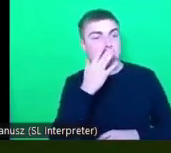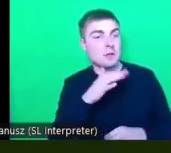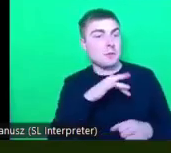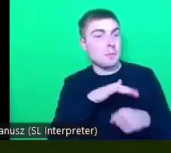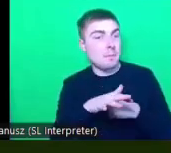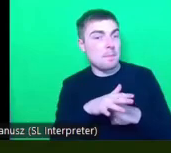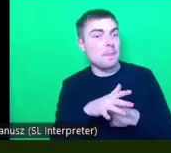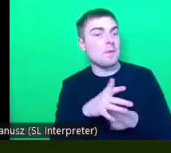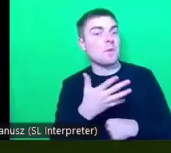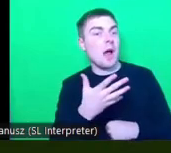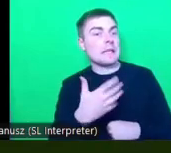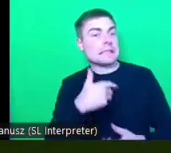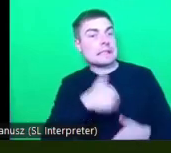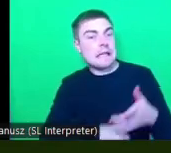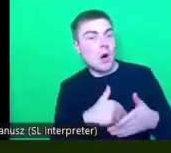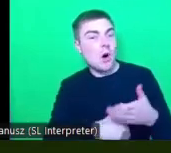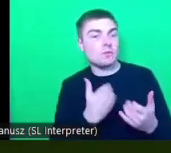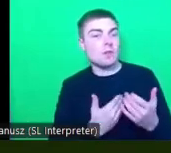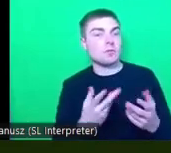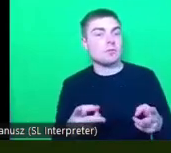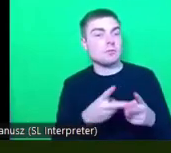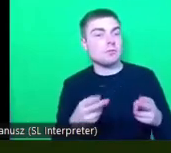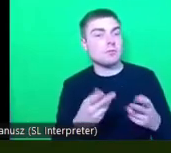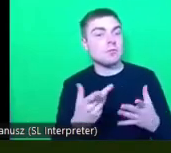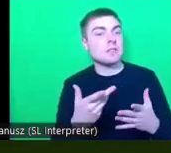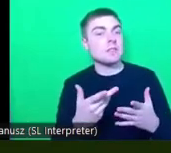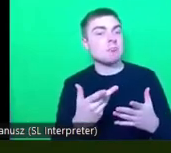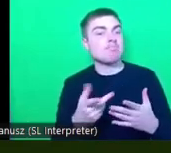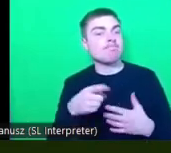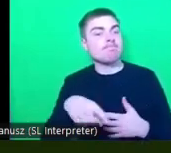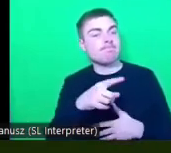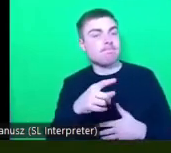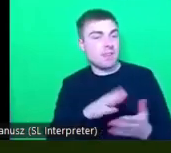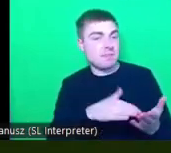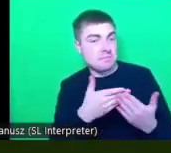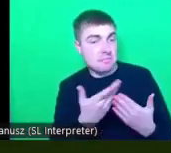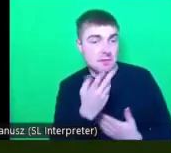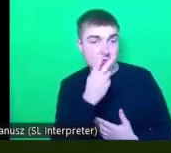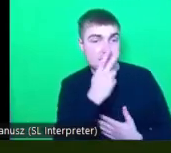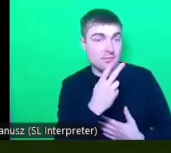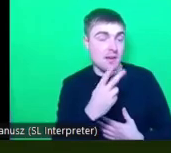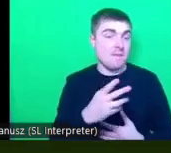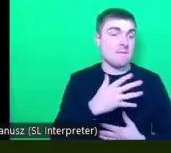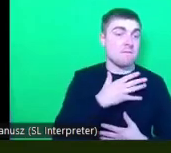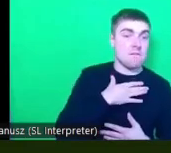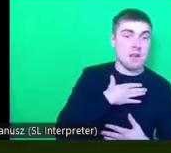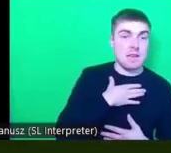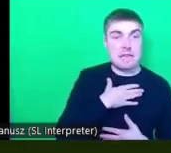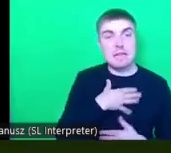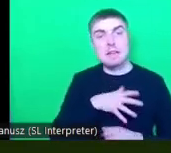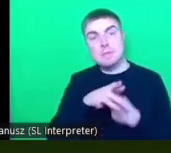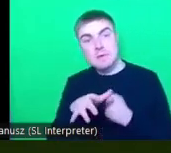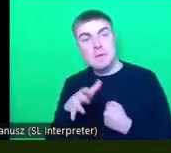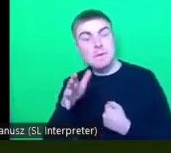we investigated if there will be a reduction in moose browsing damage on Scots pine through an effect of